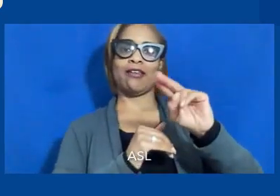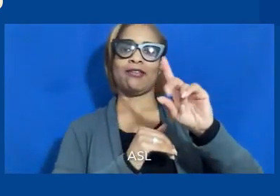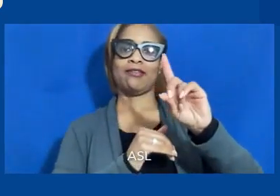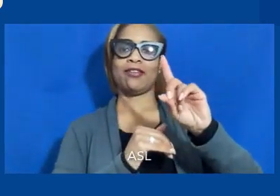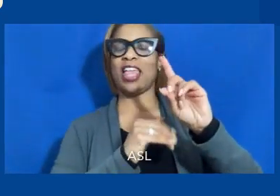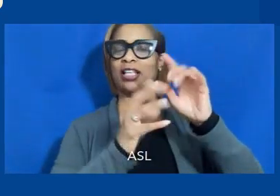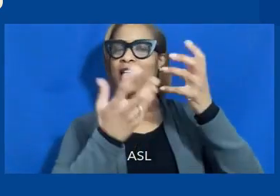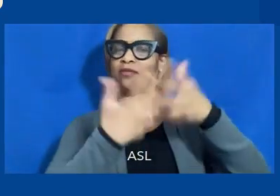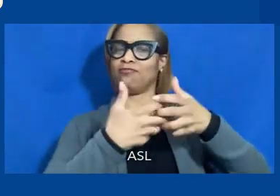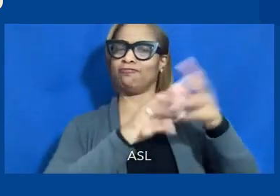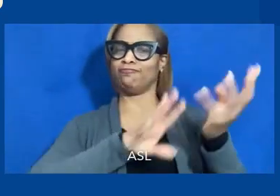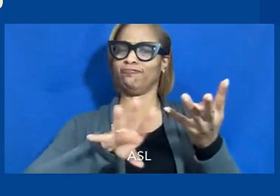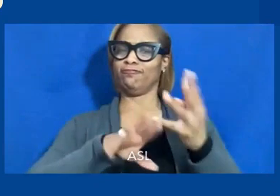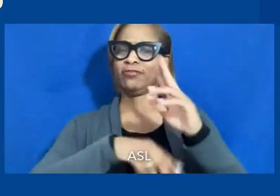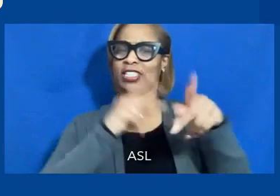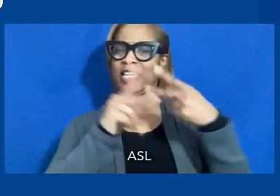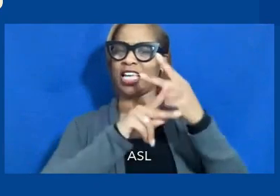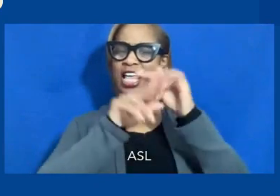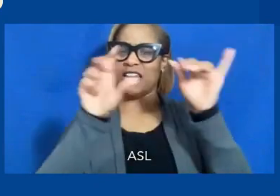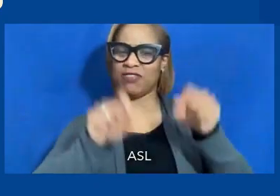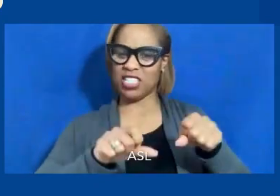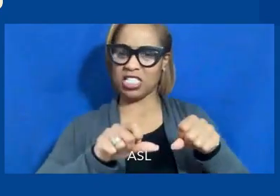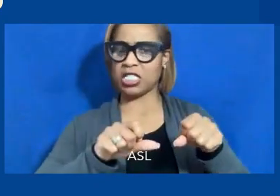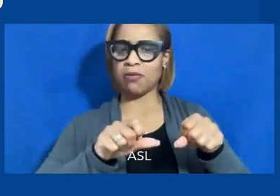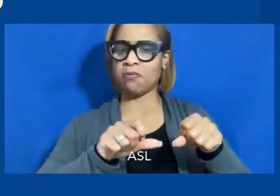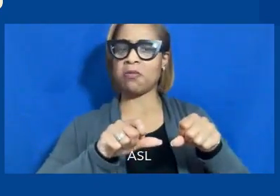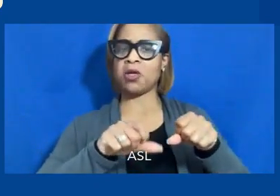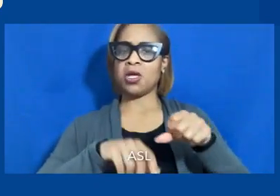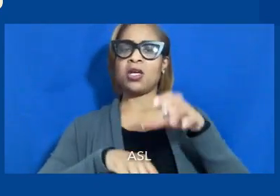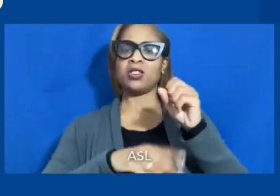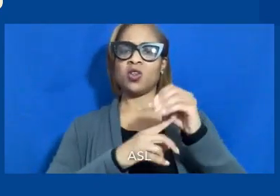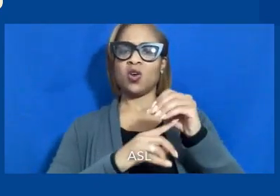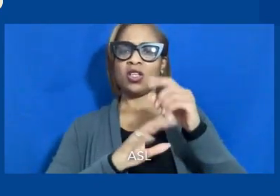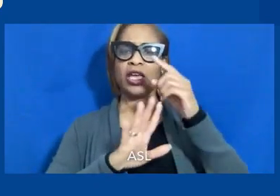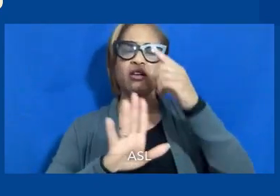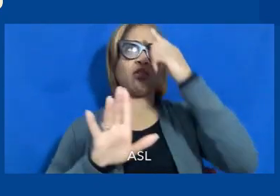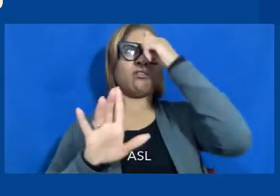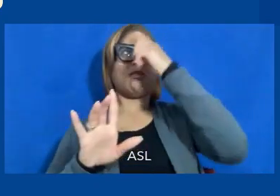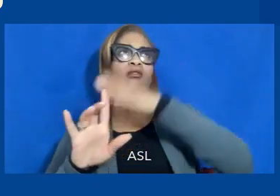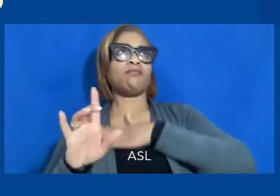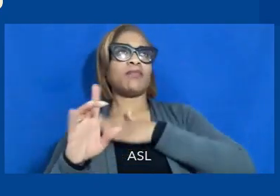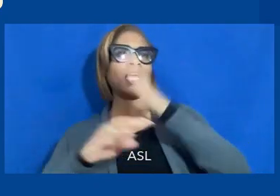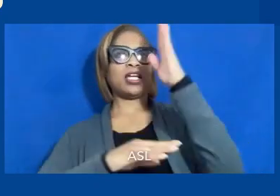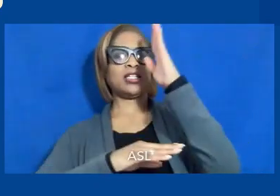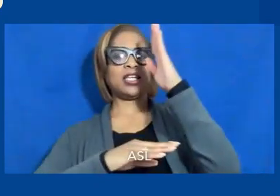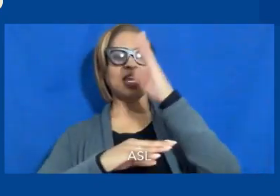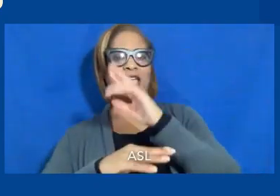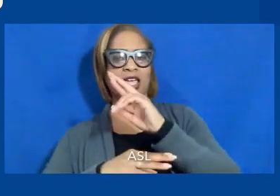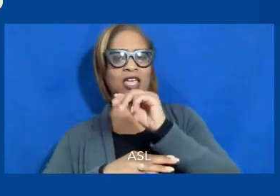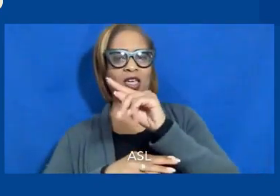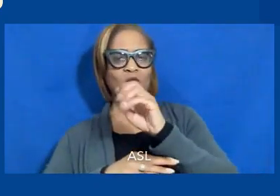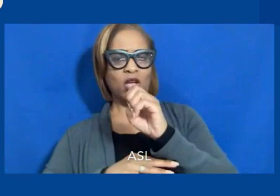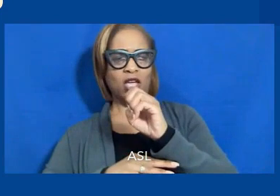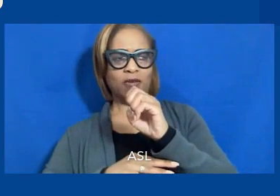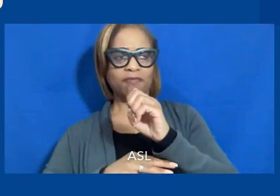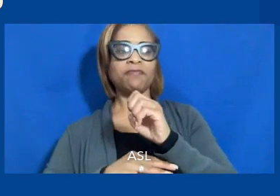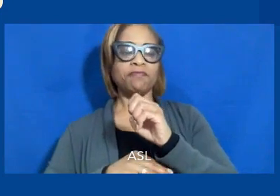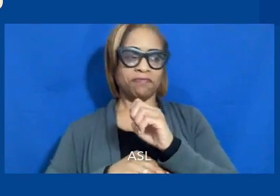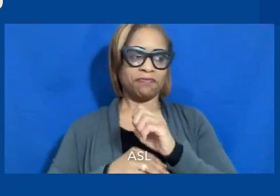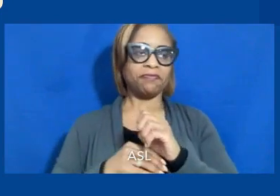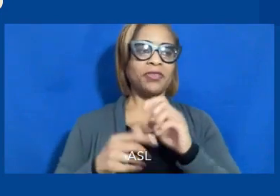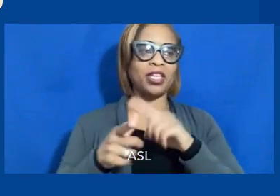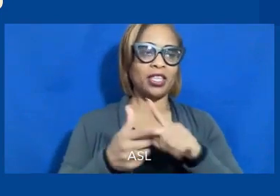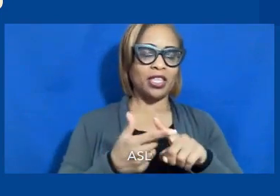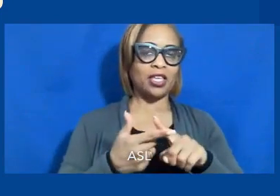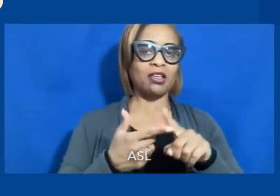then maybe you're like, okay, well, I need to make my day rate. And then if you're working on something where you're like, I really